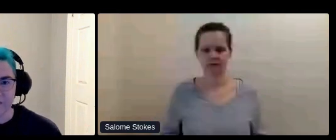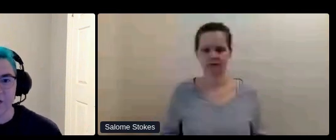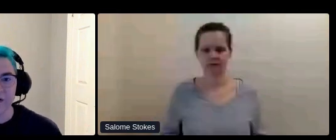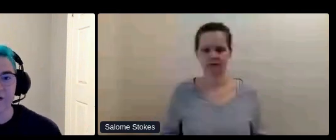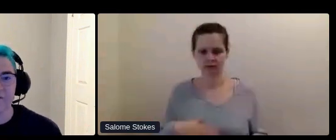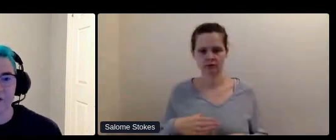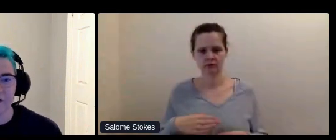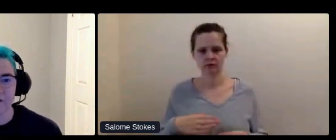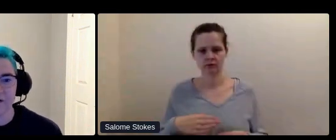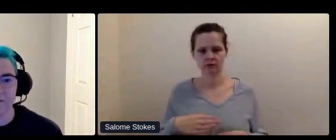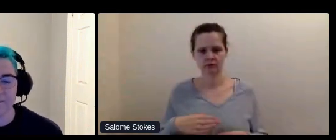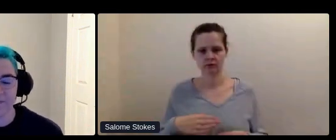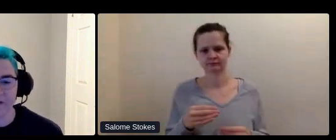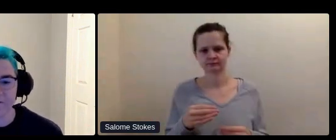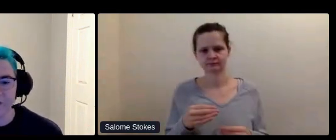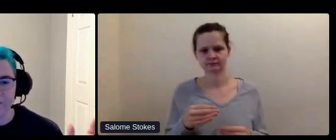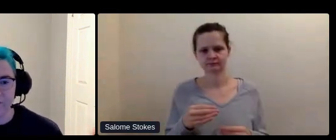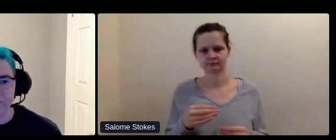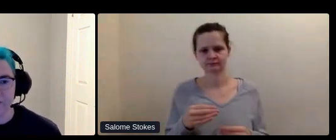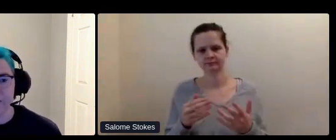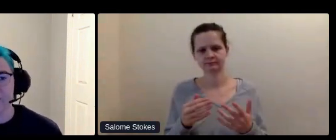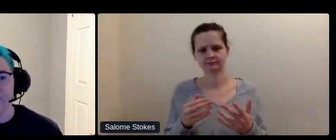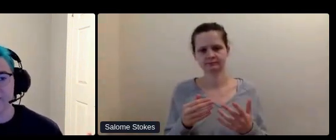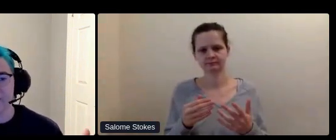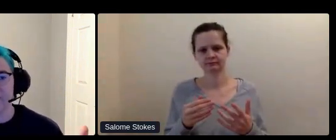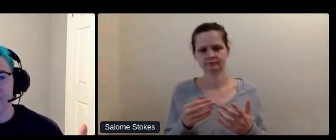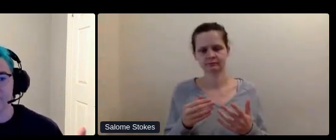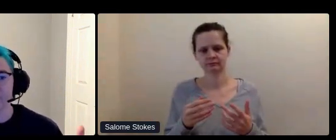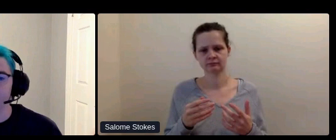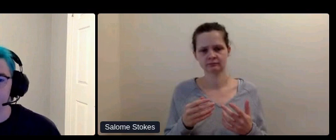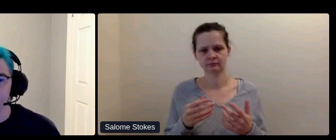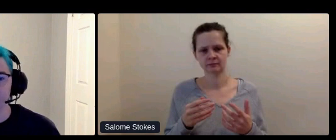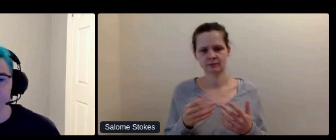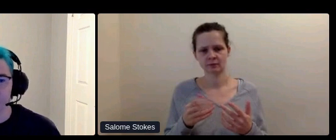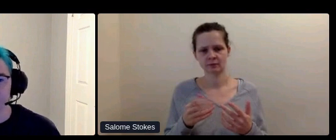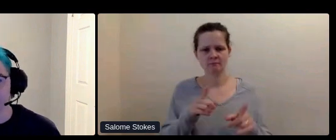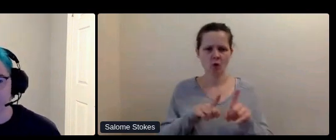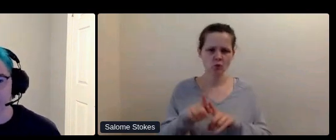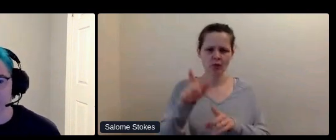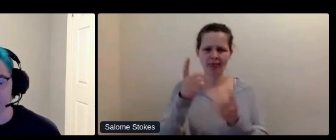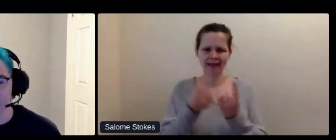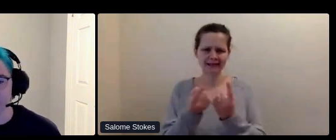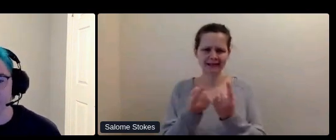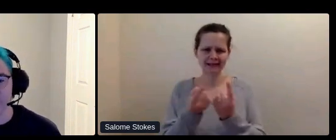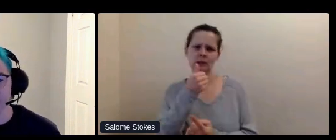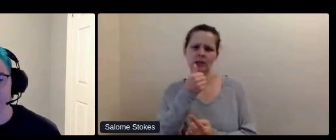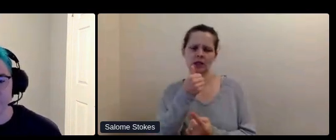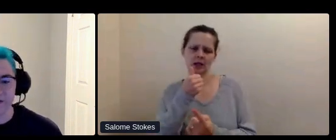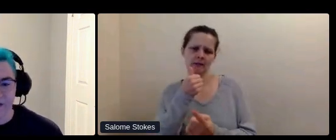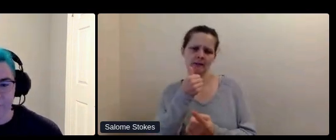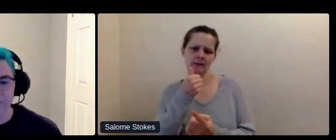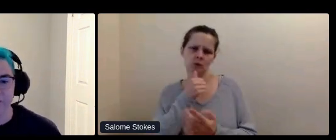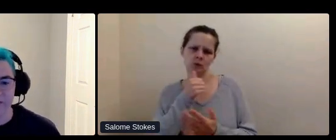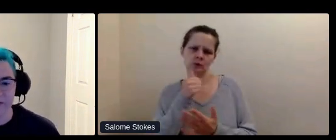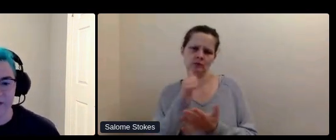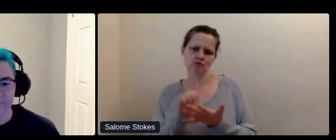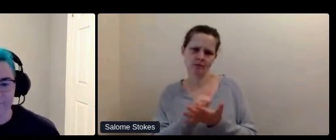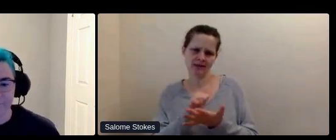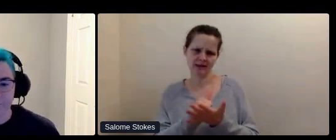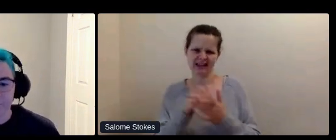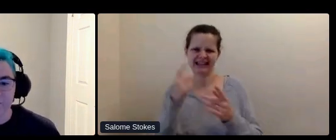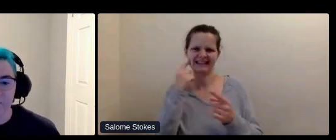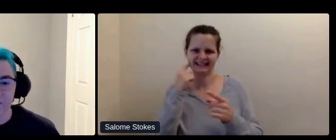the majority of our use, and then have smaller amounts of modular and hand scripting to make sure that it's scalable across the